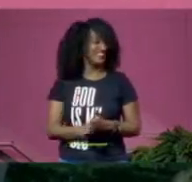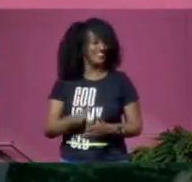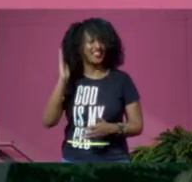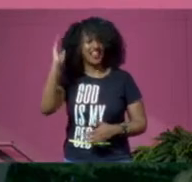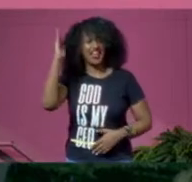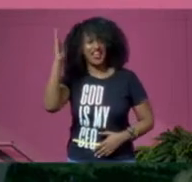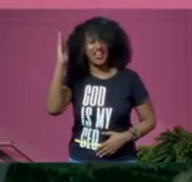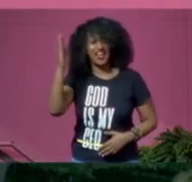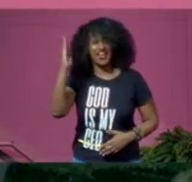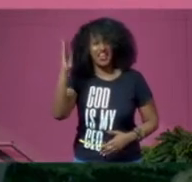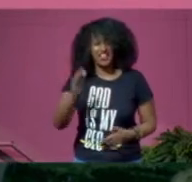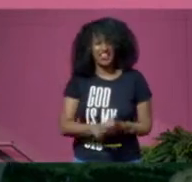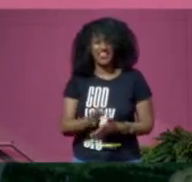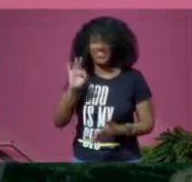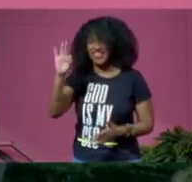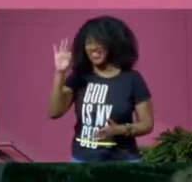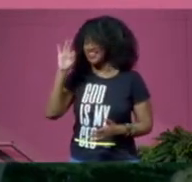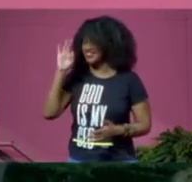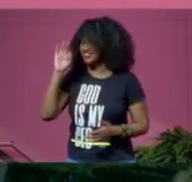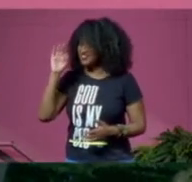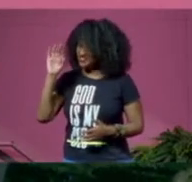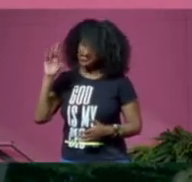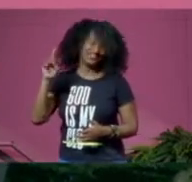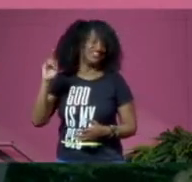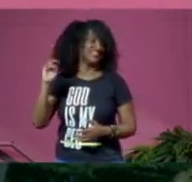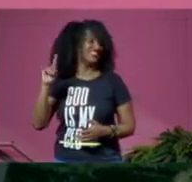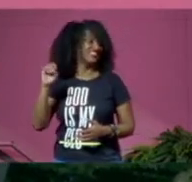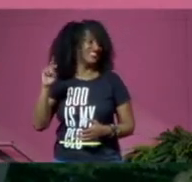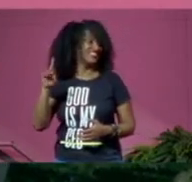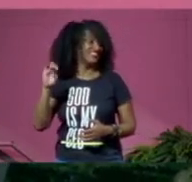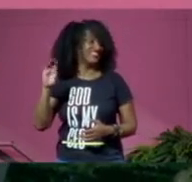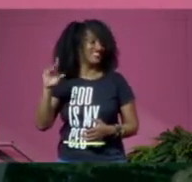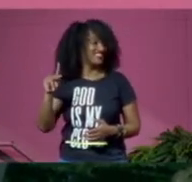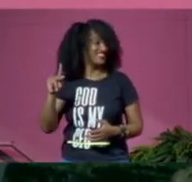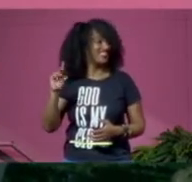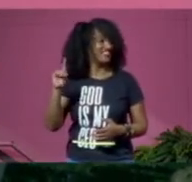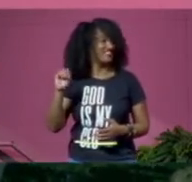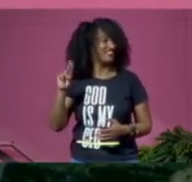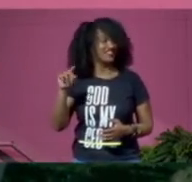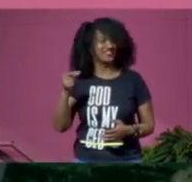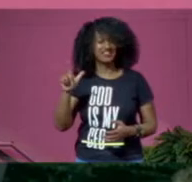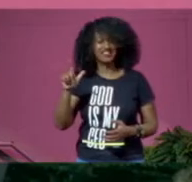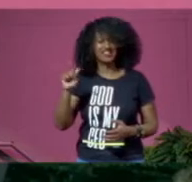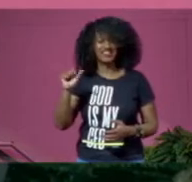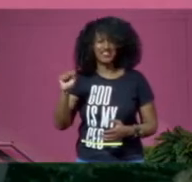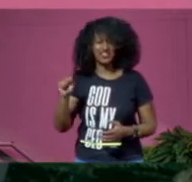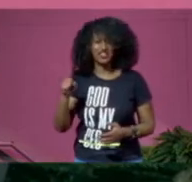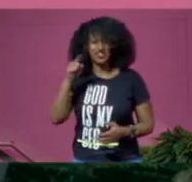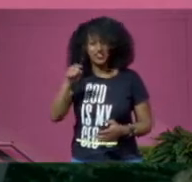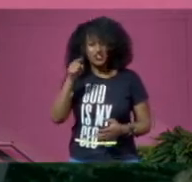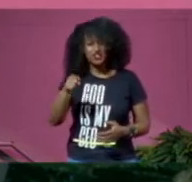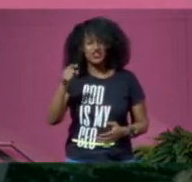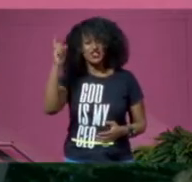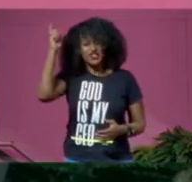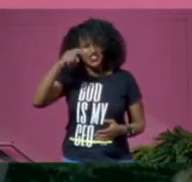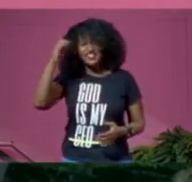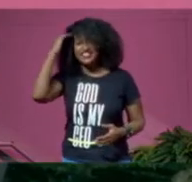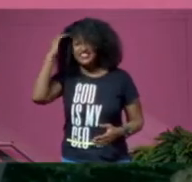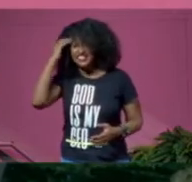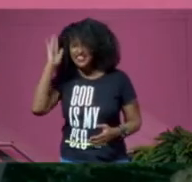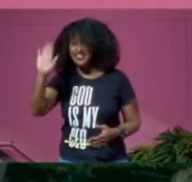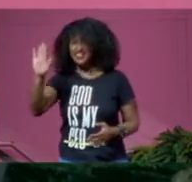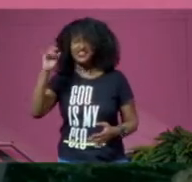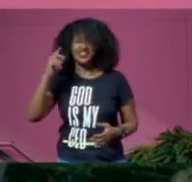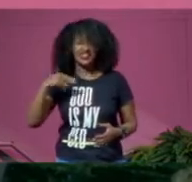witness of Frederick Douglass. You need to know who you are. You need to know where you came from, because if it